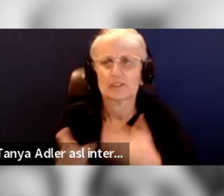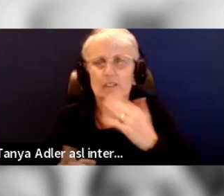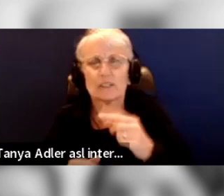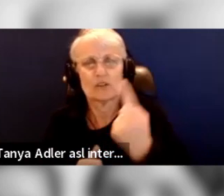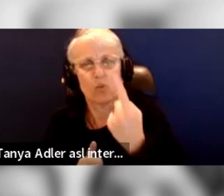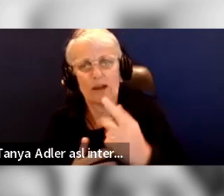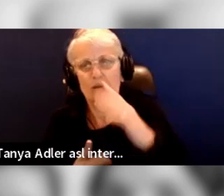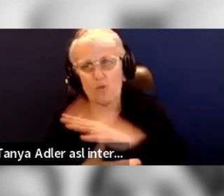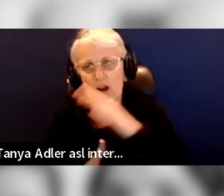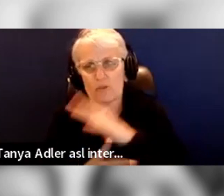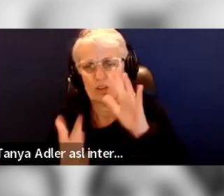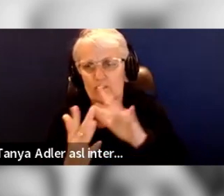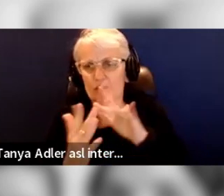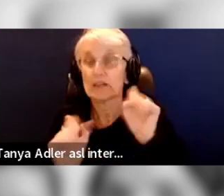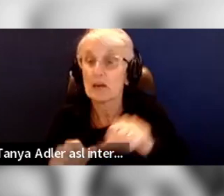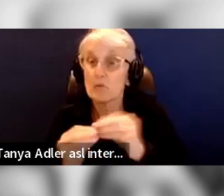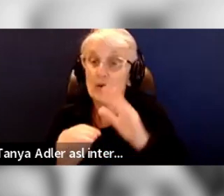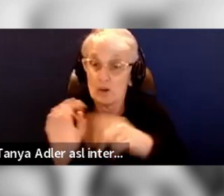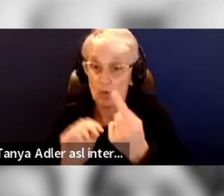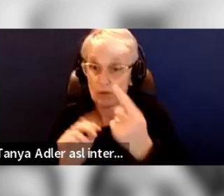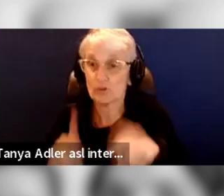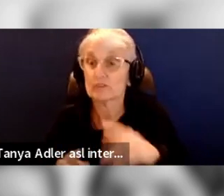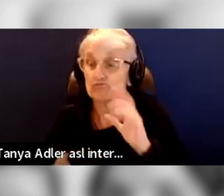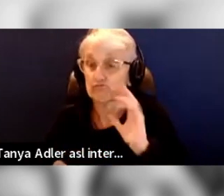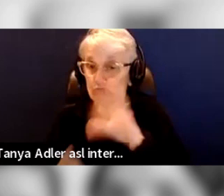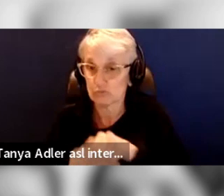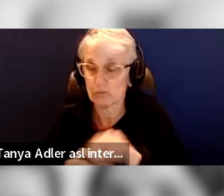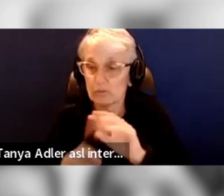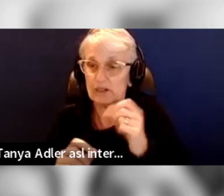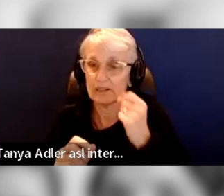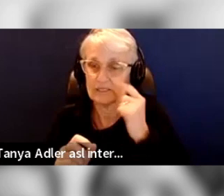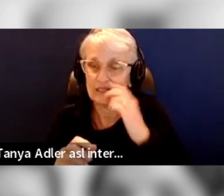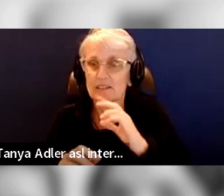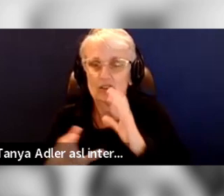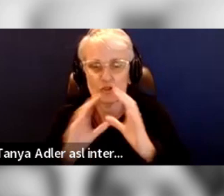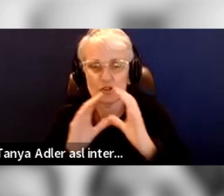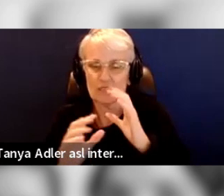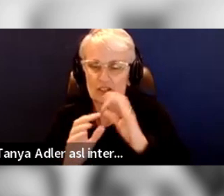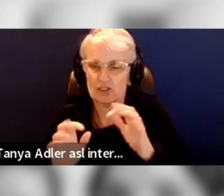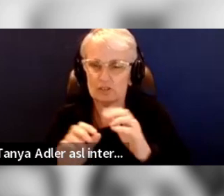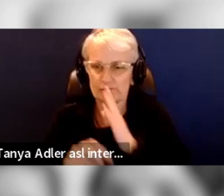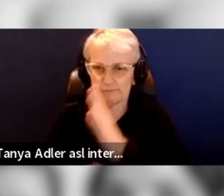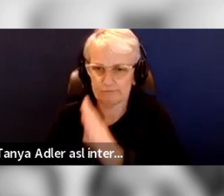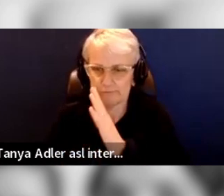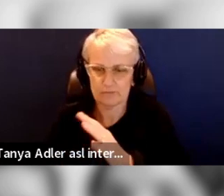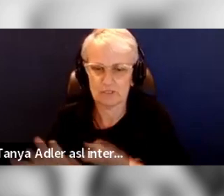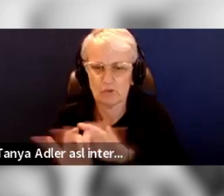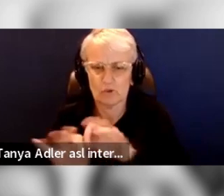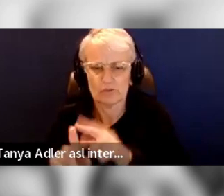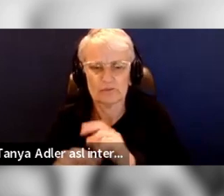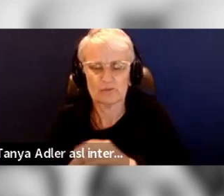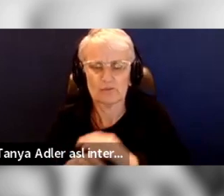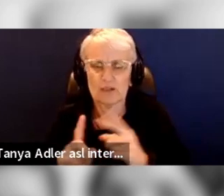primary contact. You can have more than one person participate as long as you're able to streamline communication with the program team. But it just needs